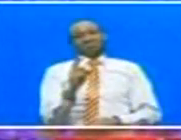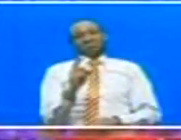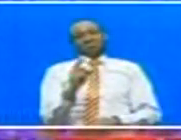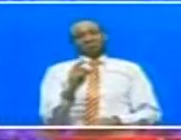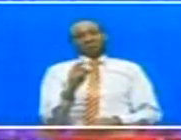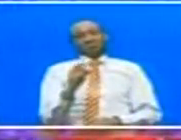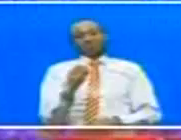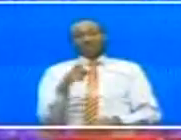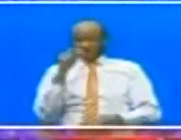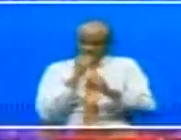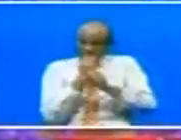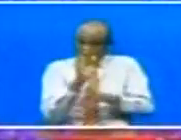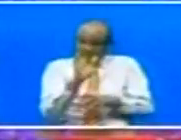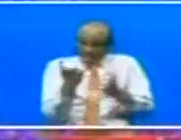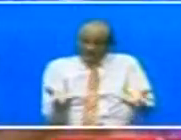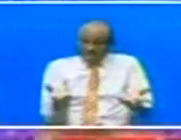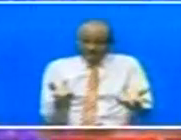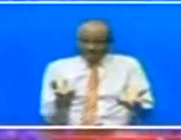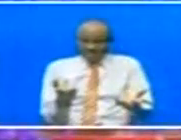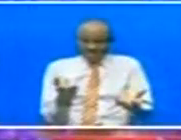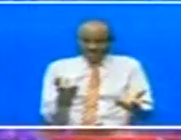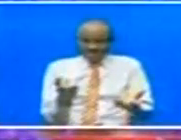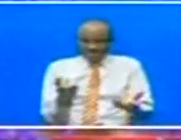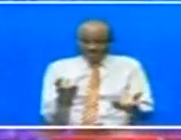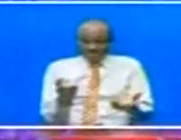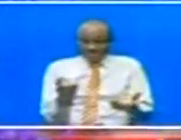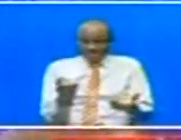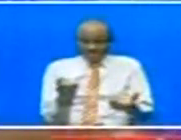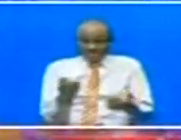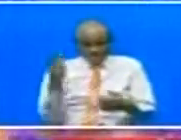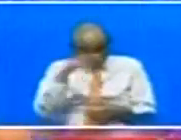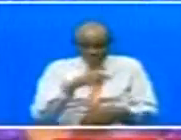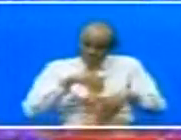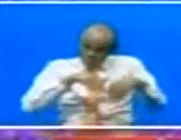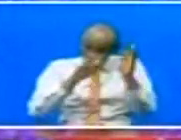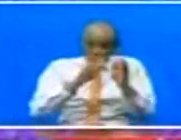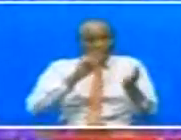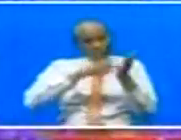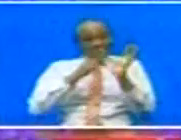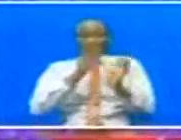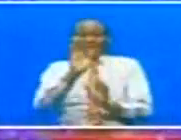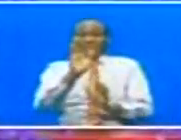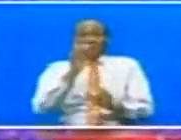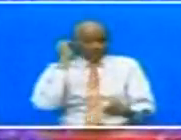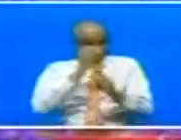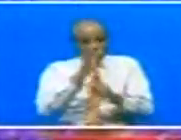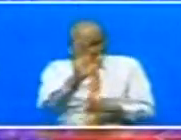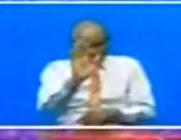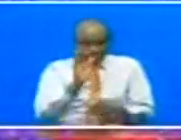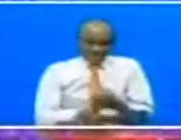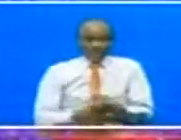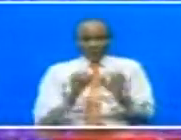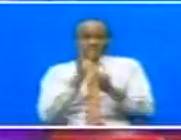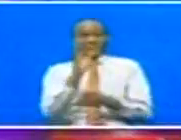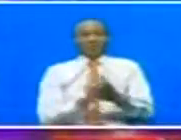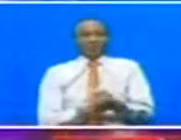Us. They're coming to pursue their objective of the Clinton Foundation. But it's a big deal,